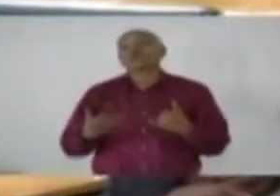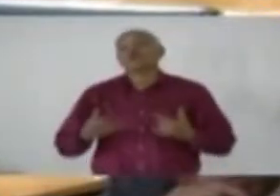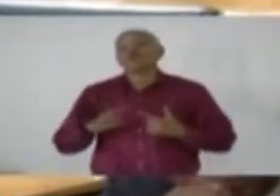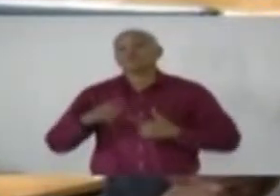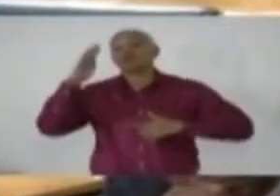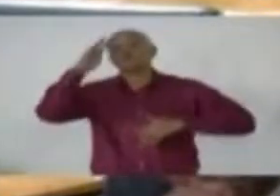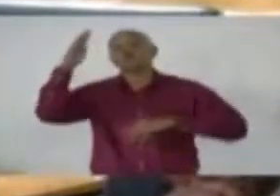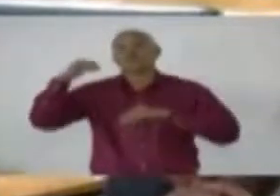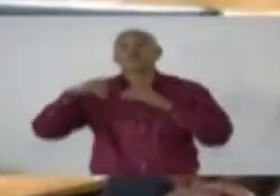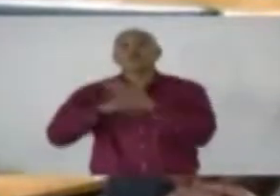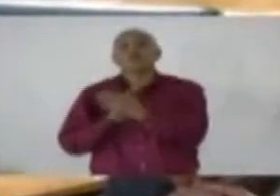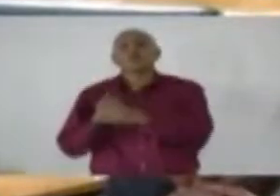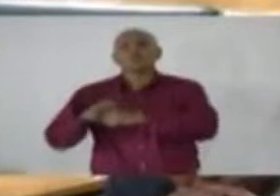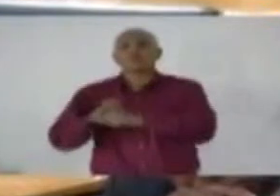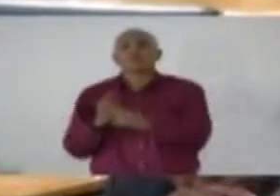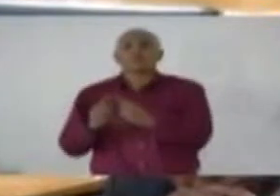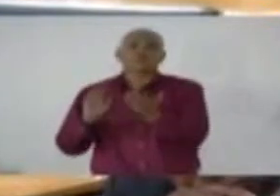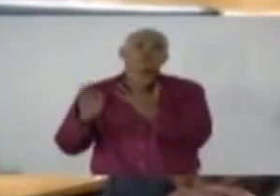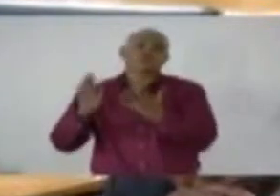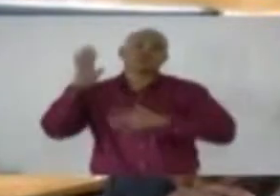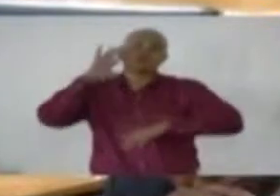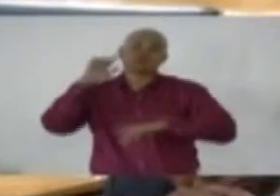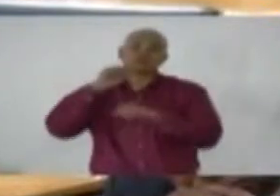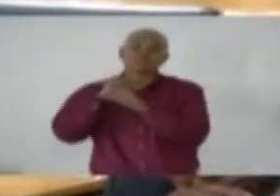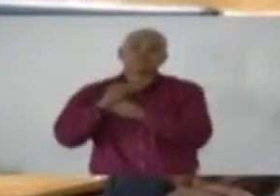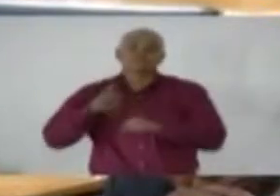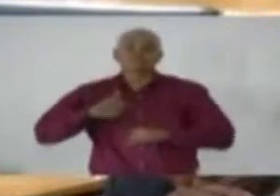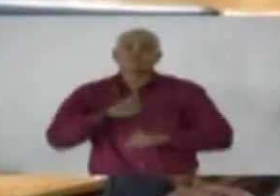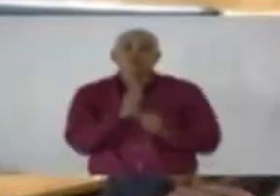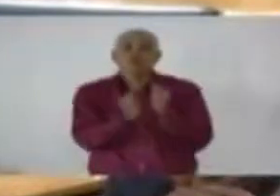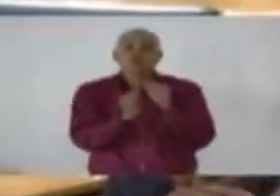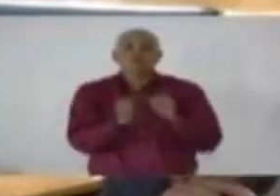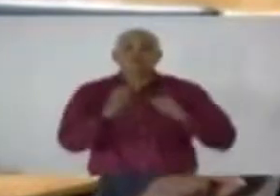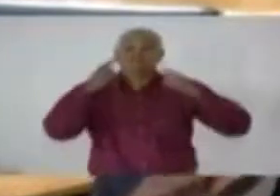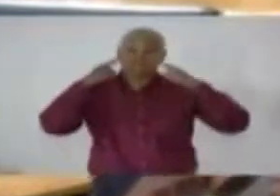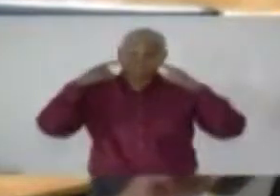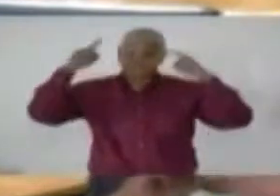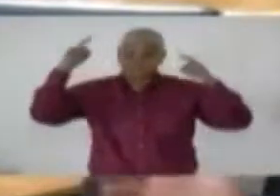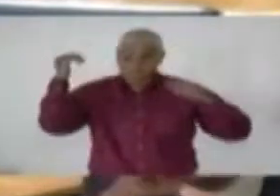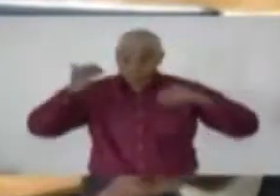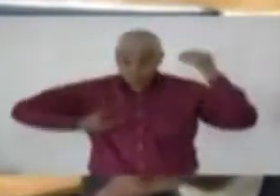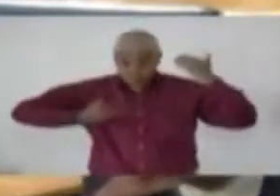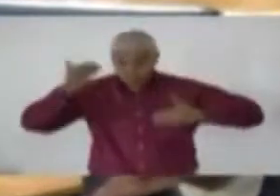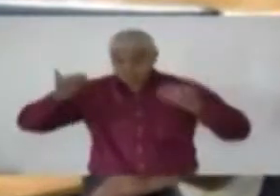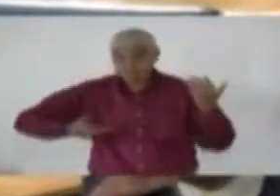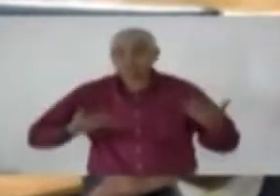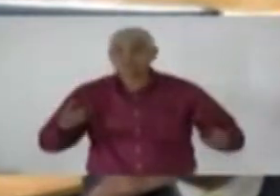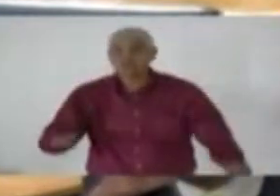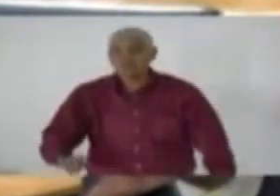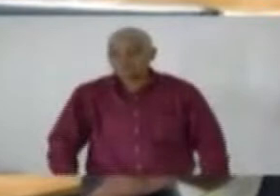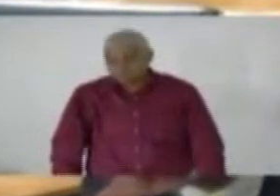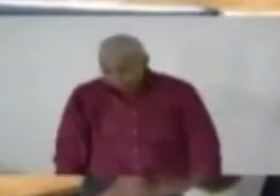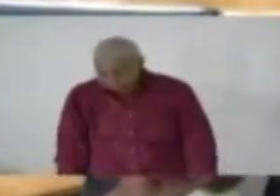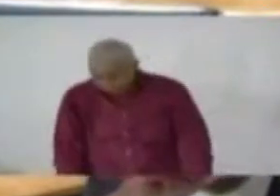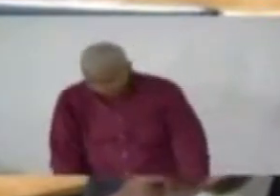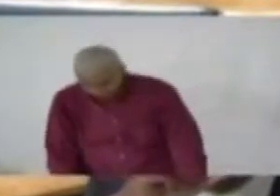new products and services that will make us competitively successful in overseas markets.